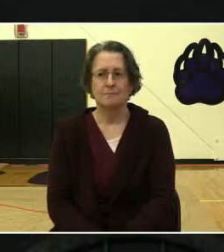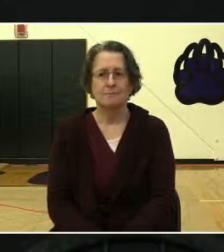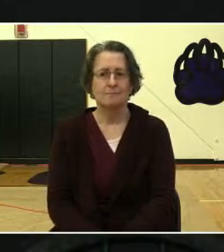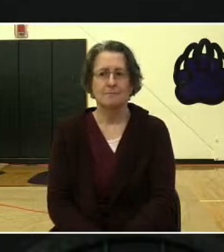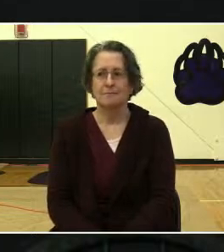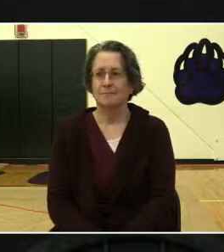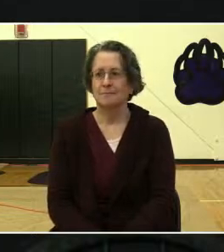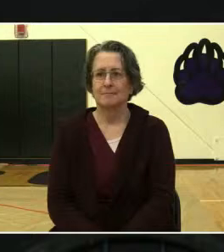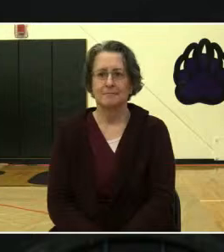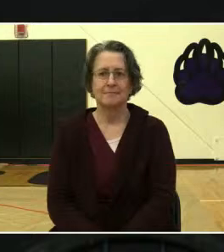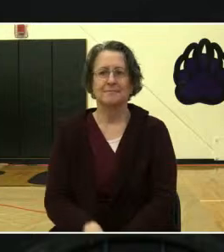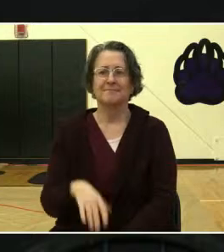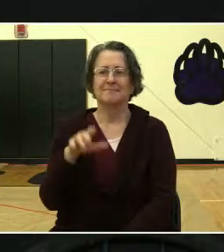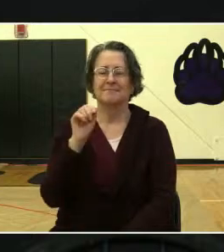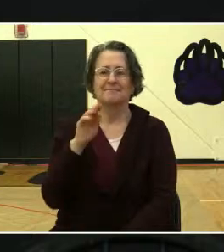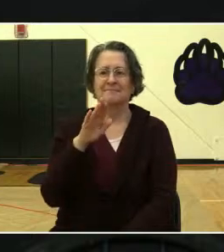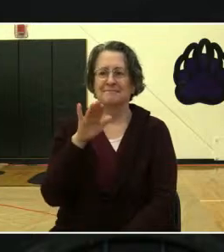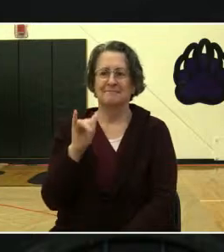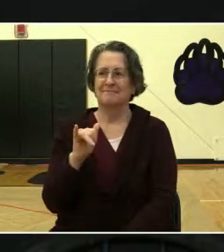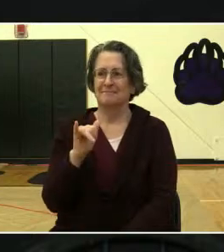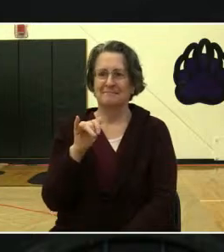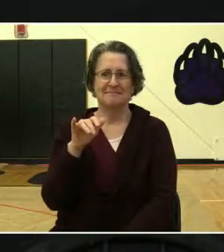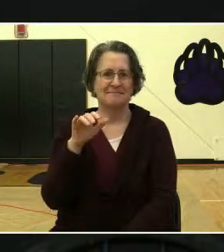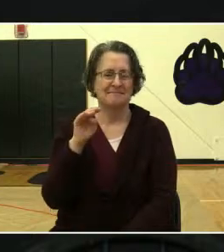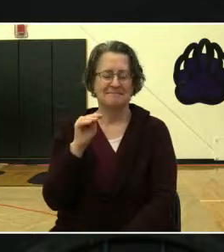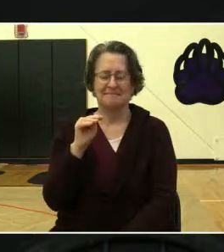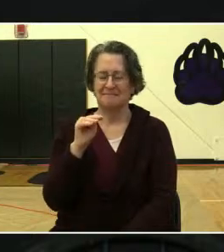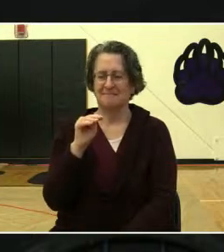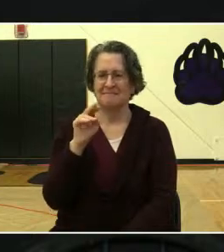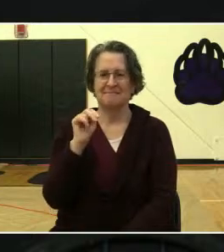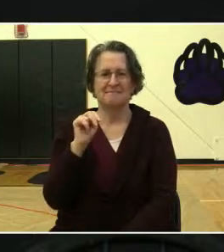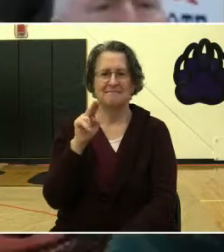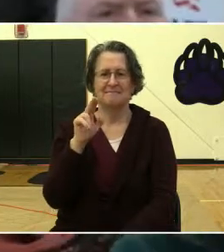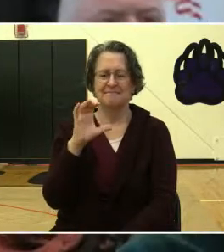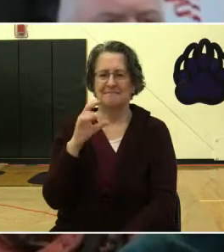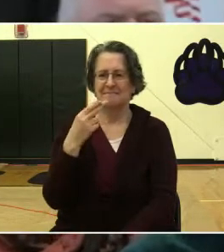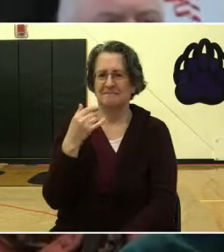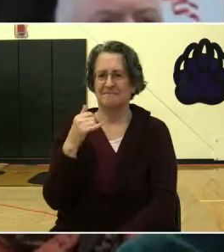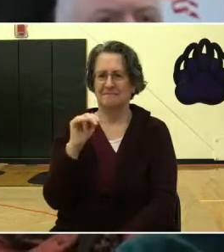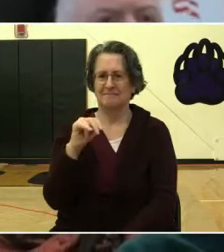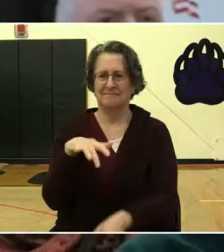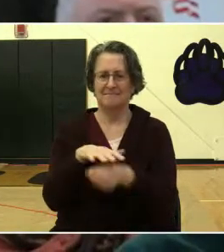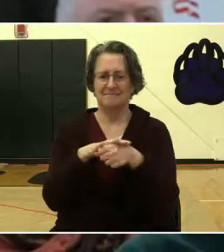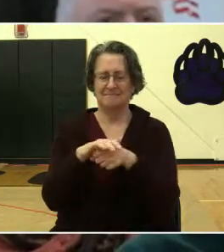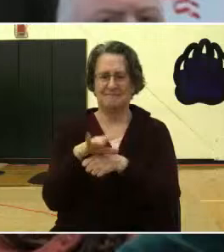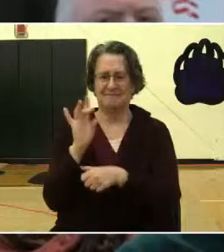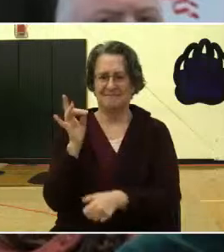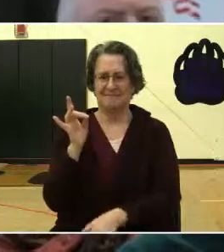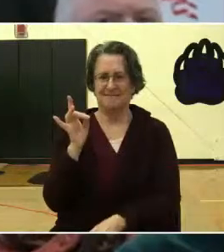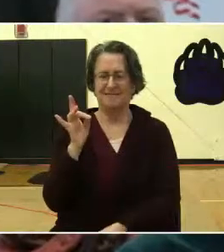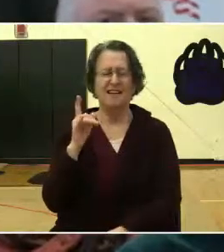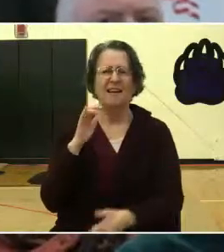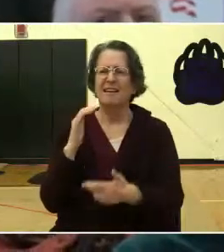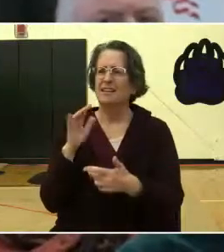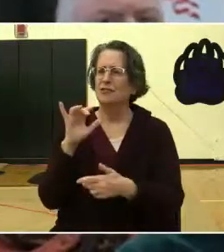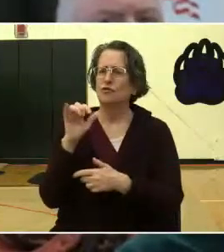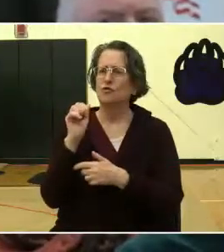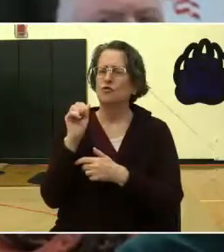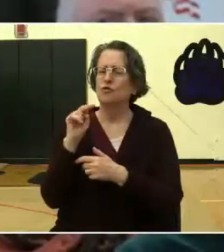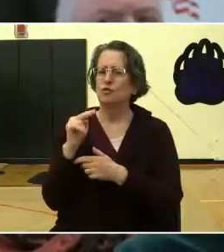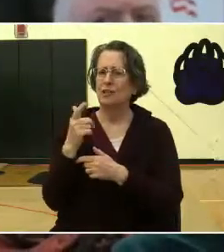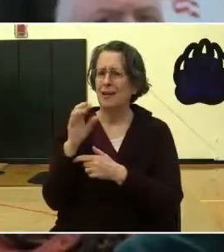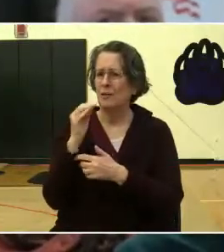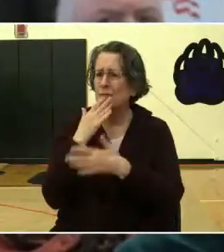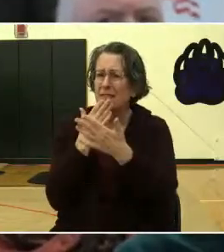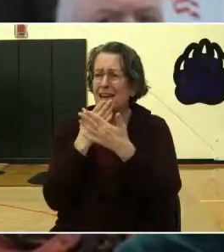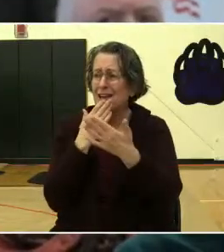Manuka Abby manukan District 8 um appreciating jeno bringing this to the floor I will be voting